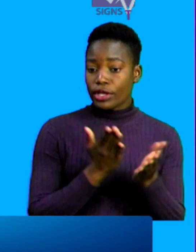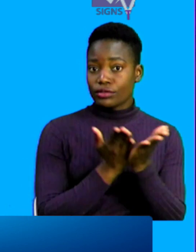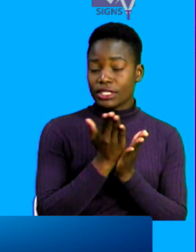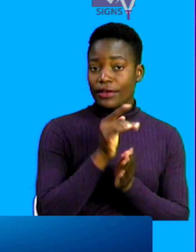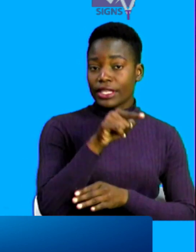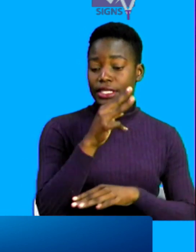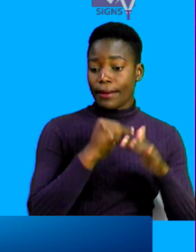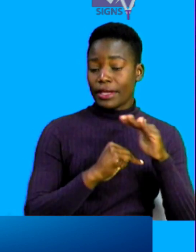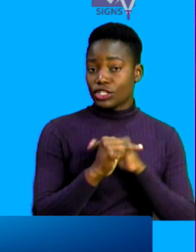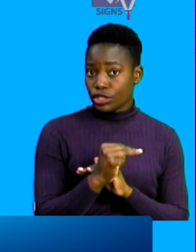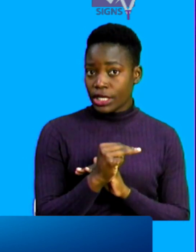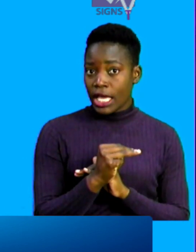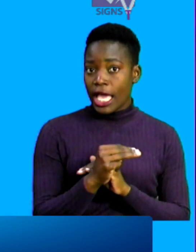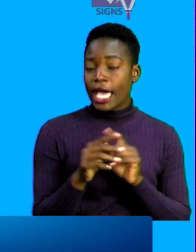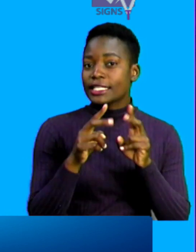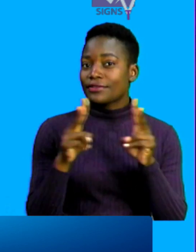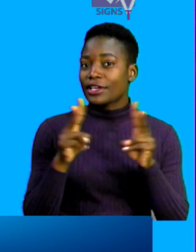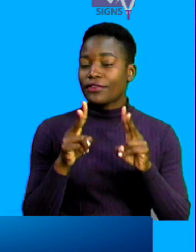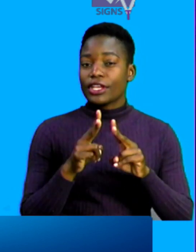mission. And it's very competitive.